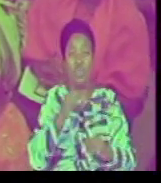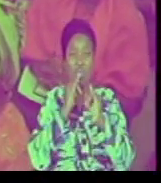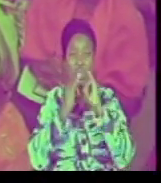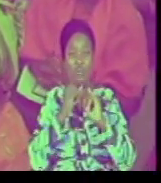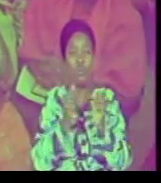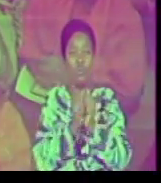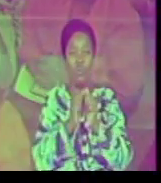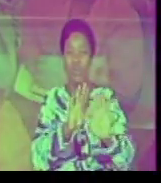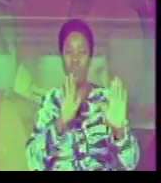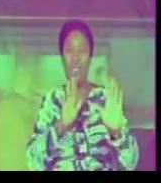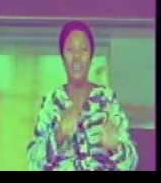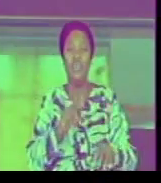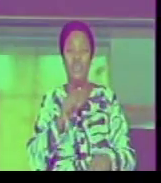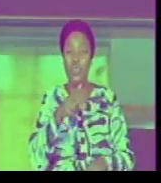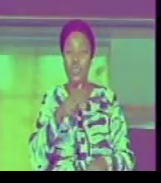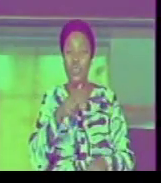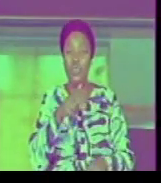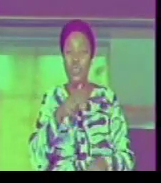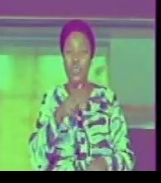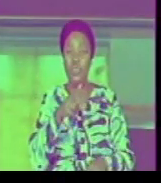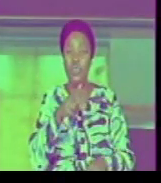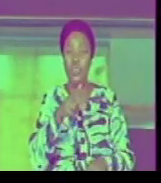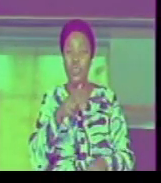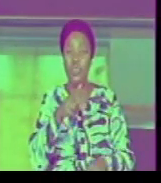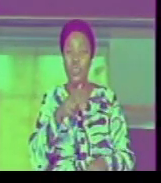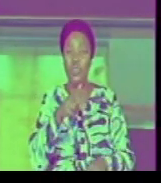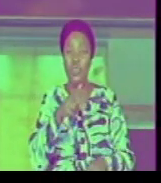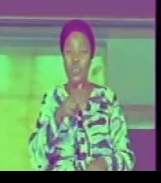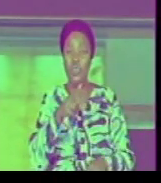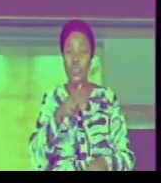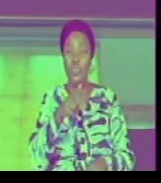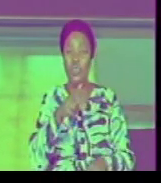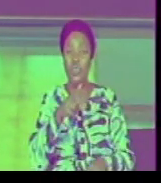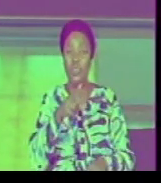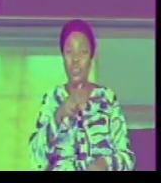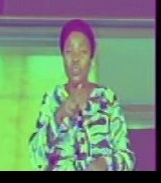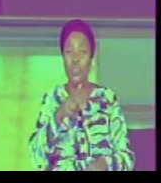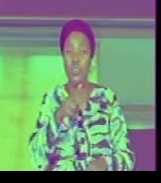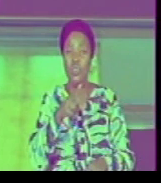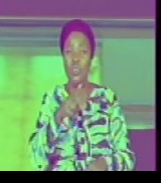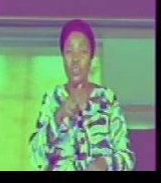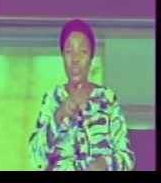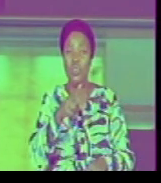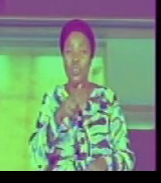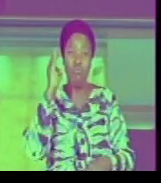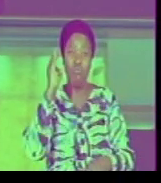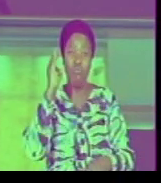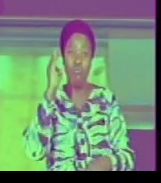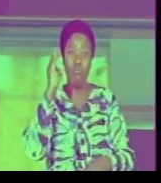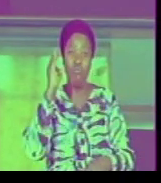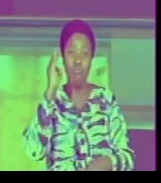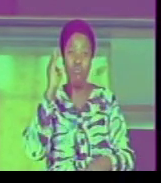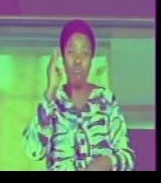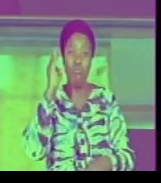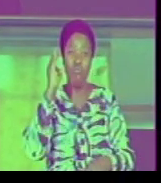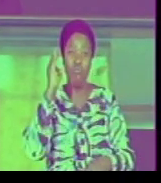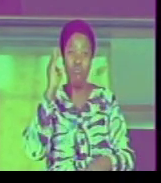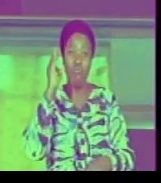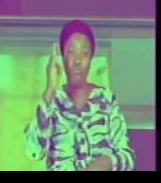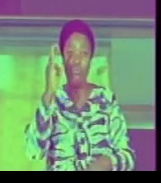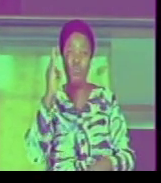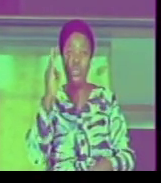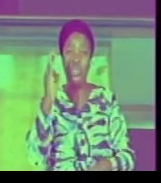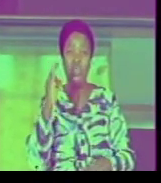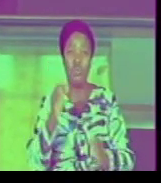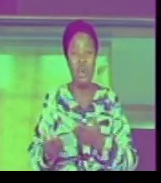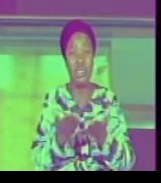speak without fear. You evangelize without fear. That we might serve him without fear. Look